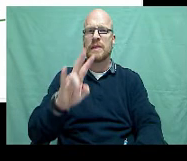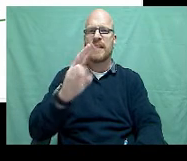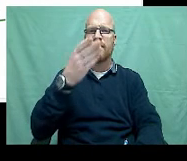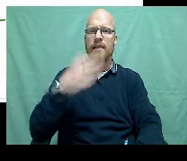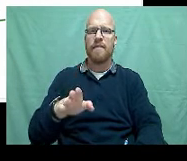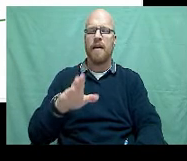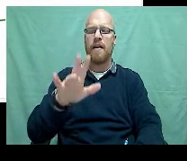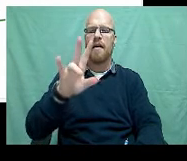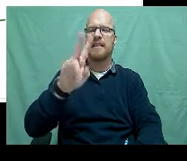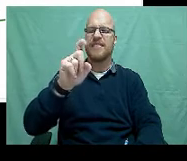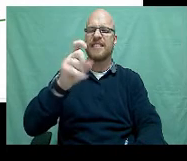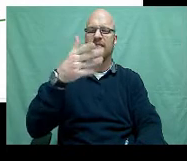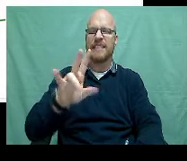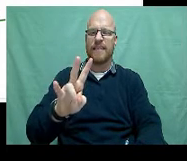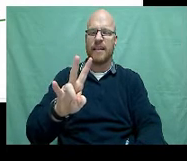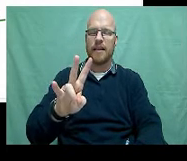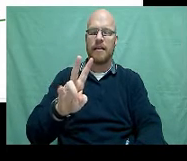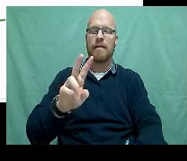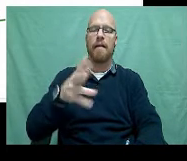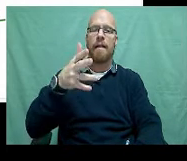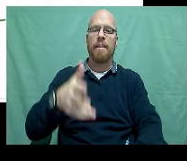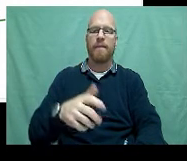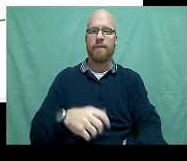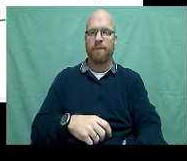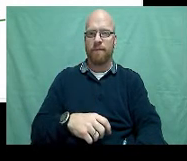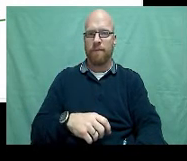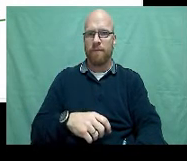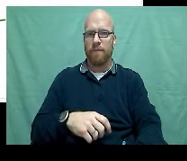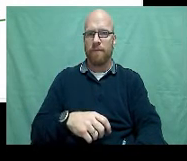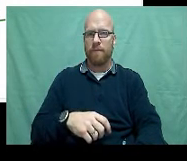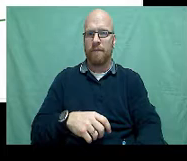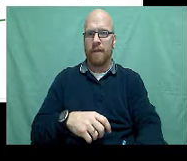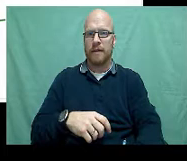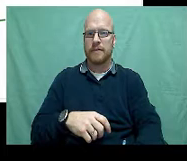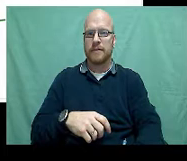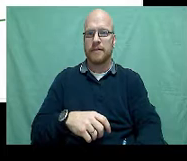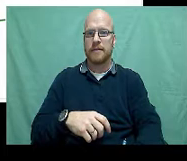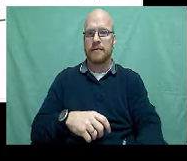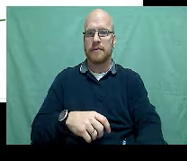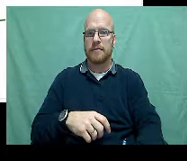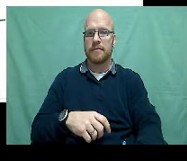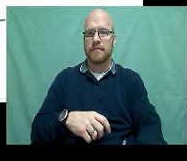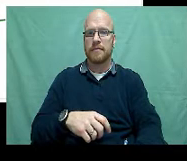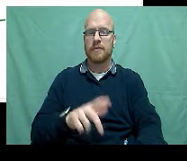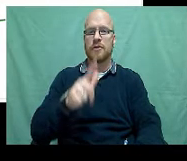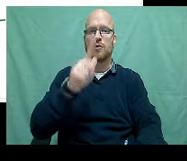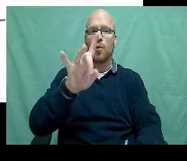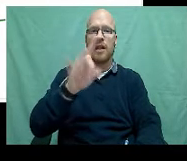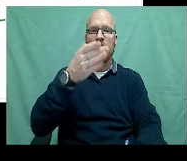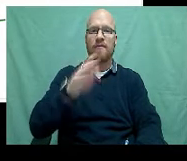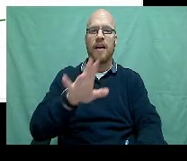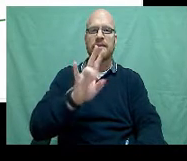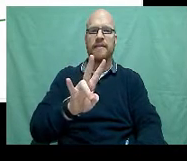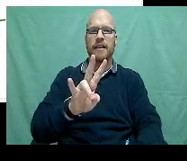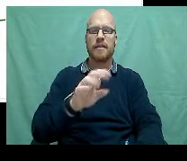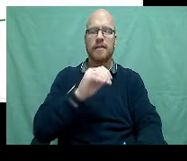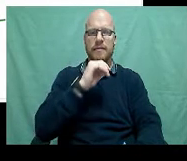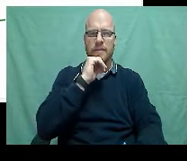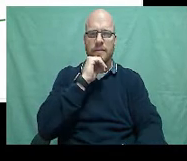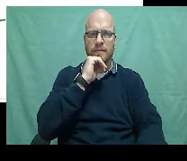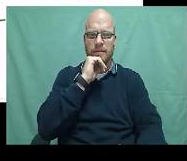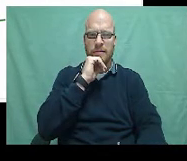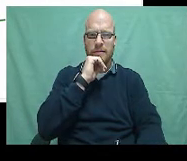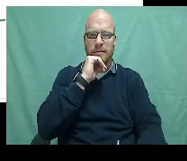7x divided by 7 is x, and 28 divided by 7 is